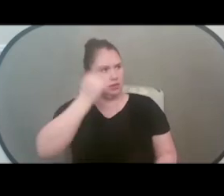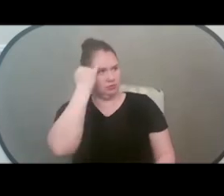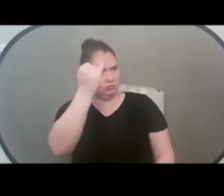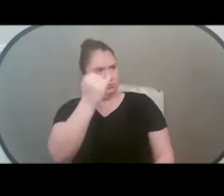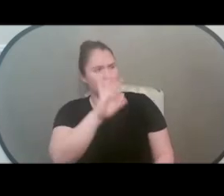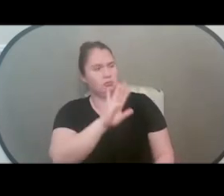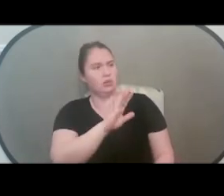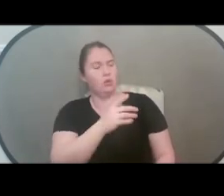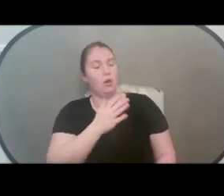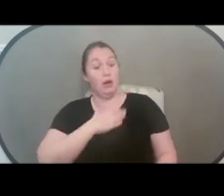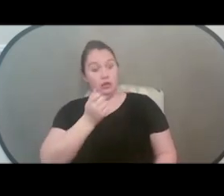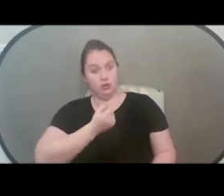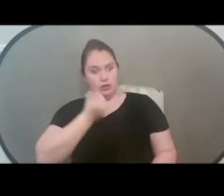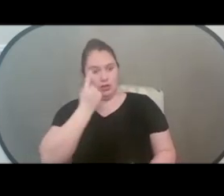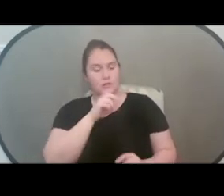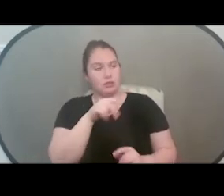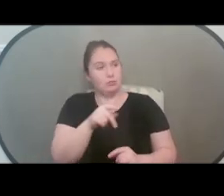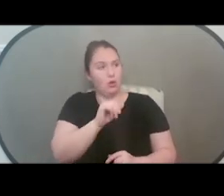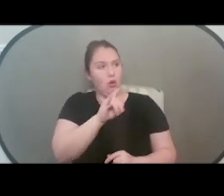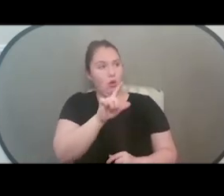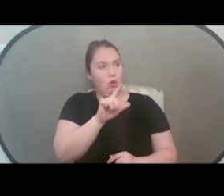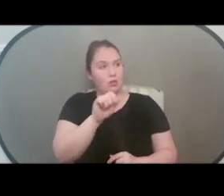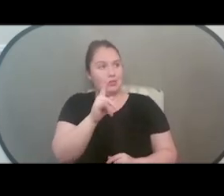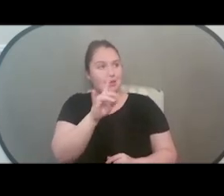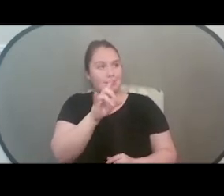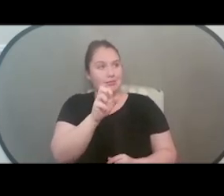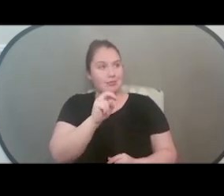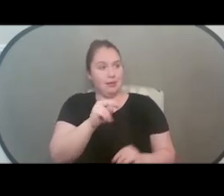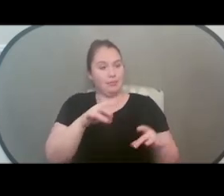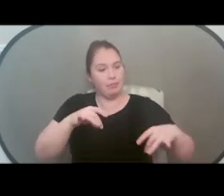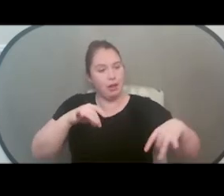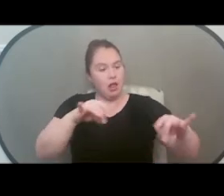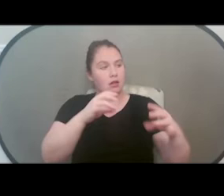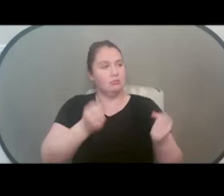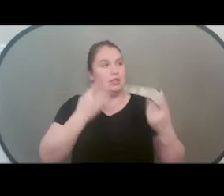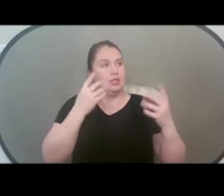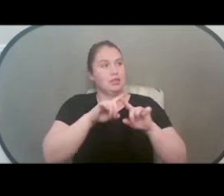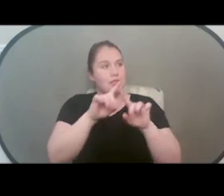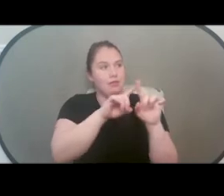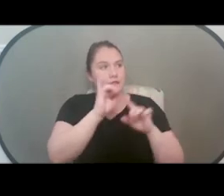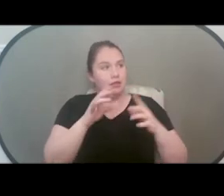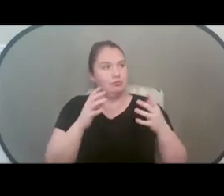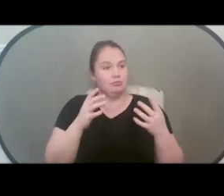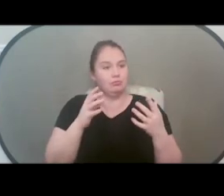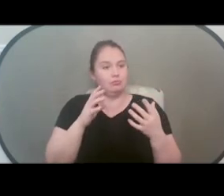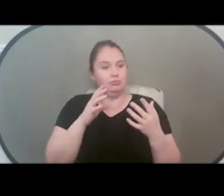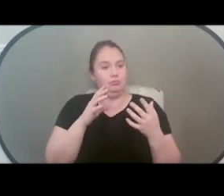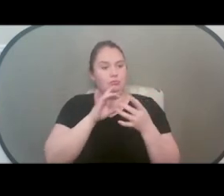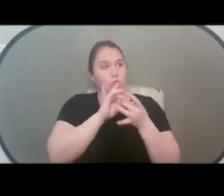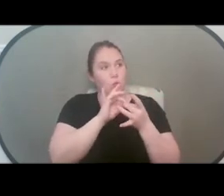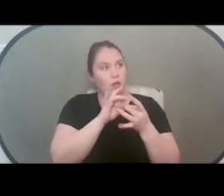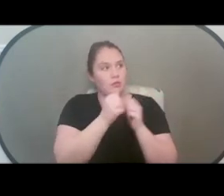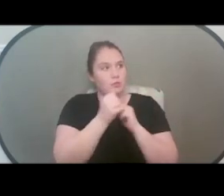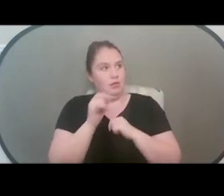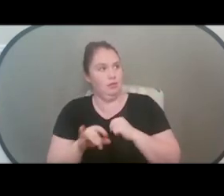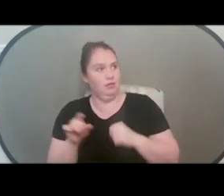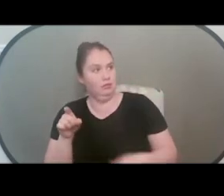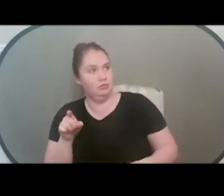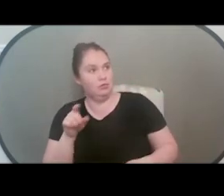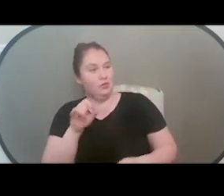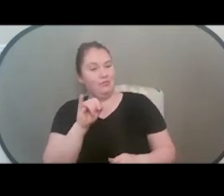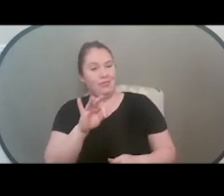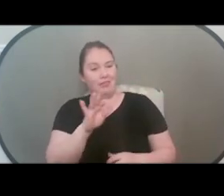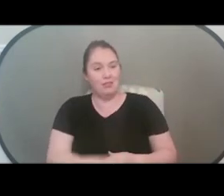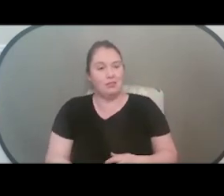a couple of practice fields and a couple of different things too that are going to be part of that. So then if that space that has